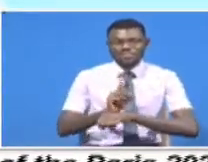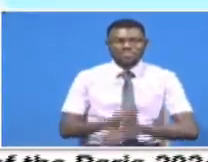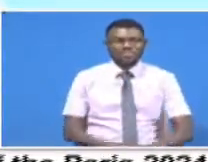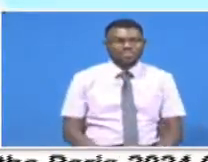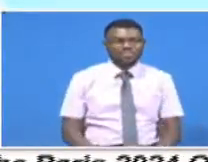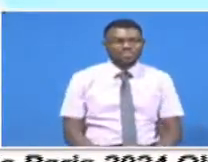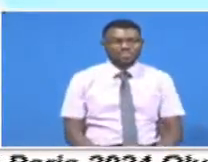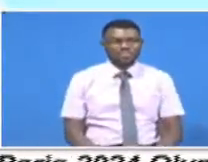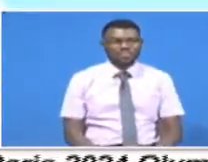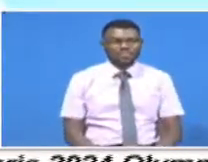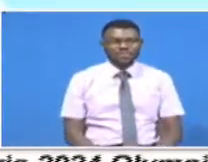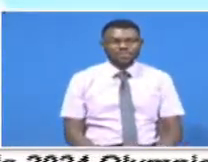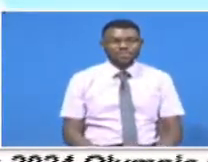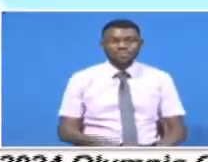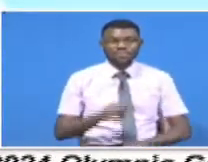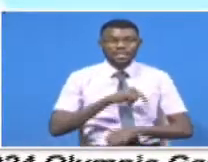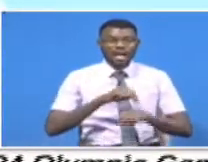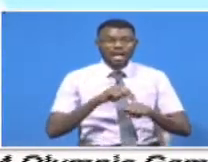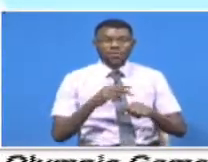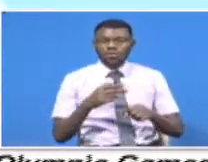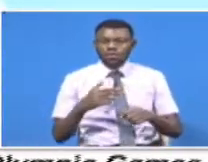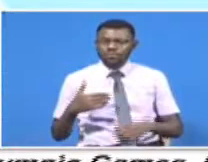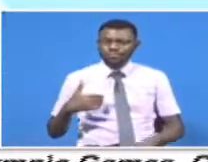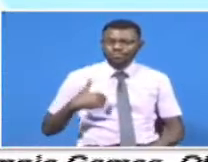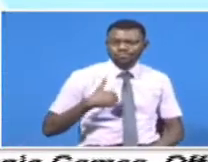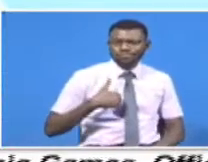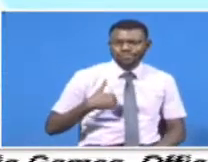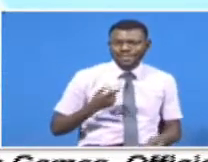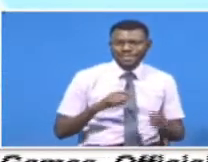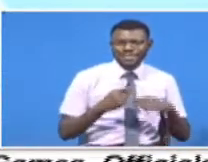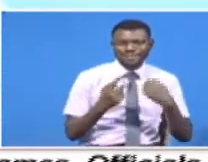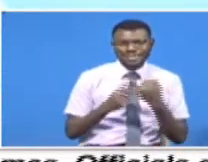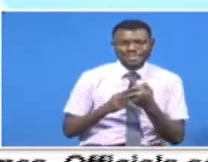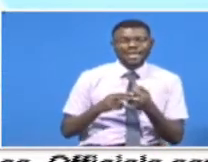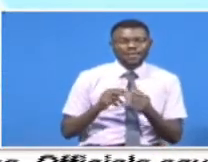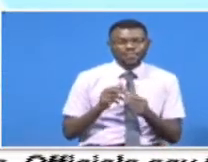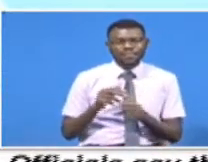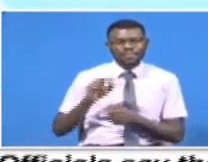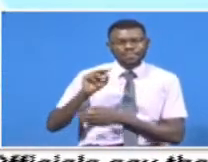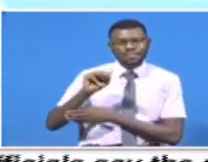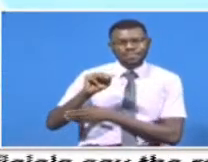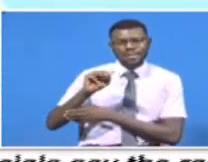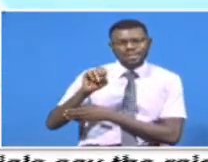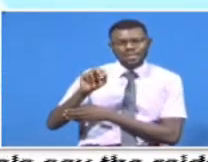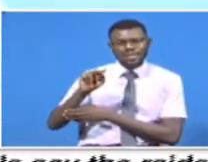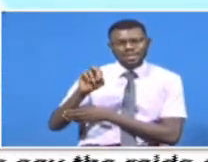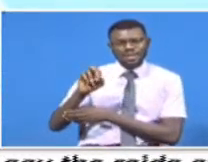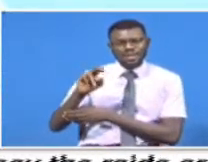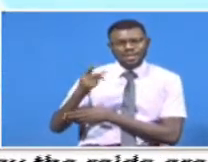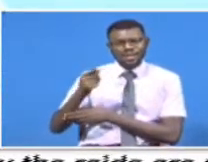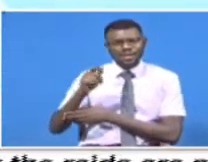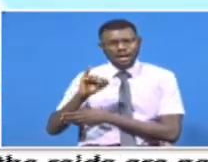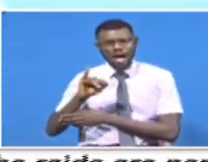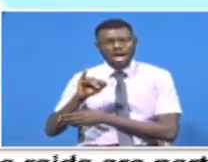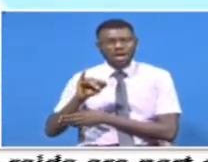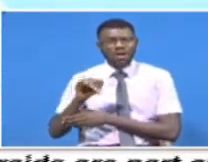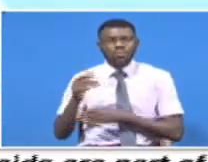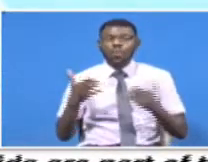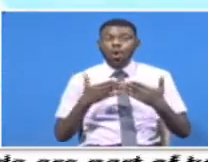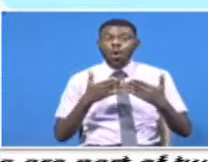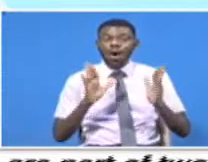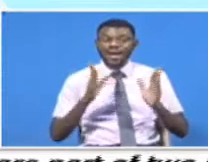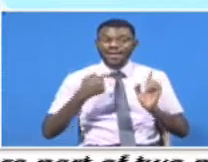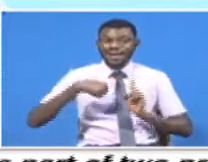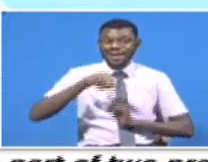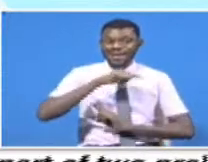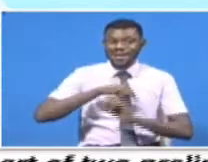Now, National Seven Sake Champions Menengai Oilers are the top seed for this year's opening round